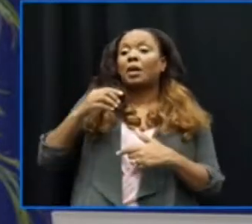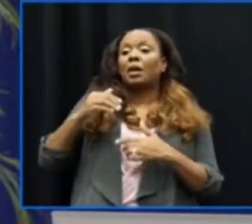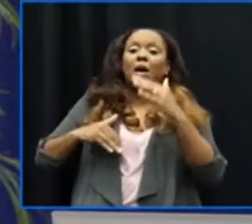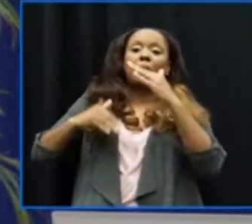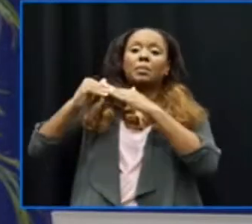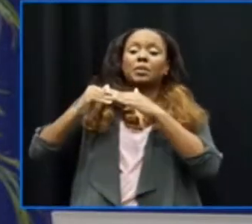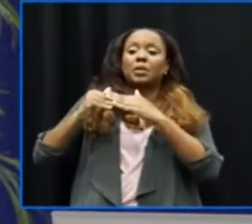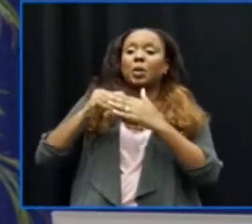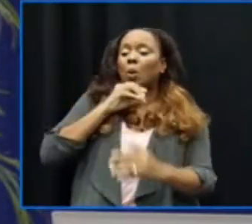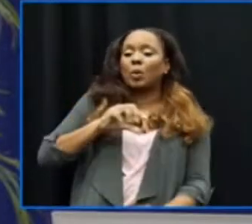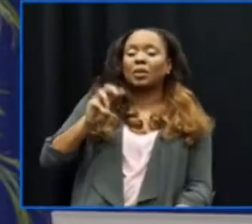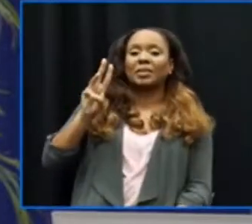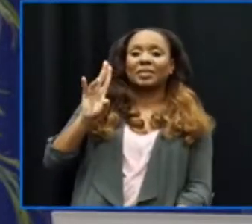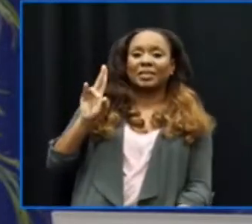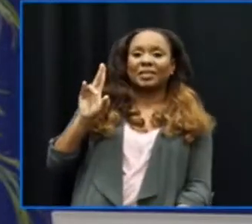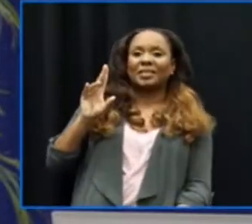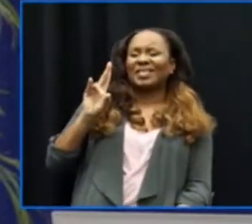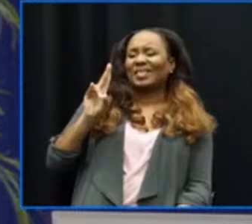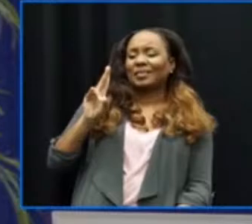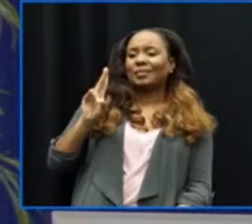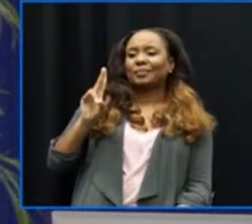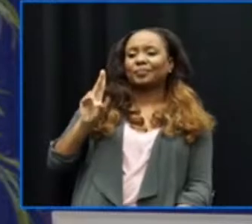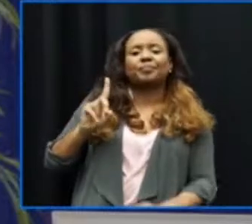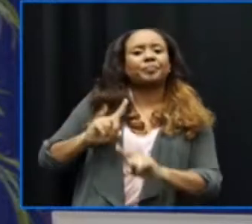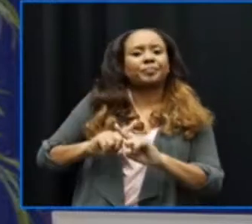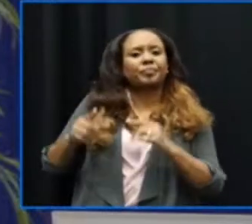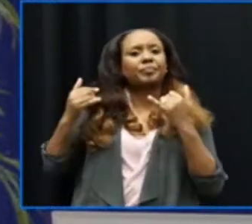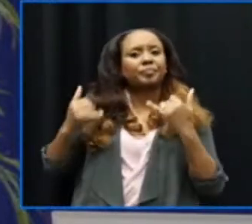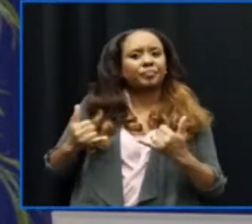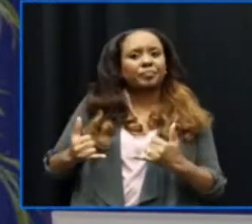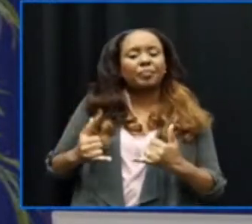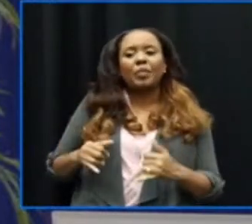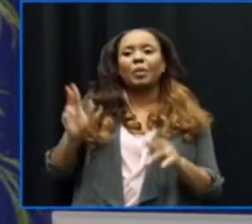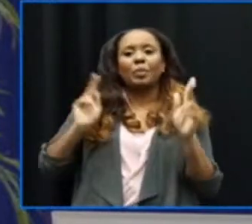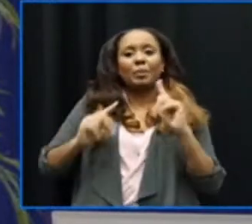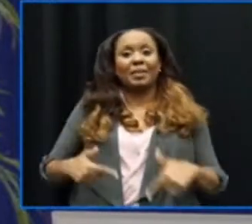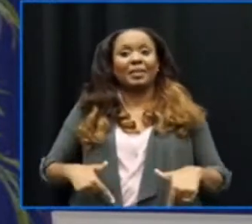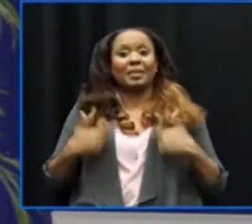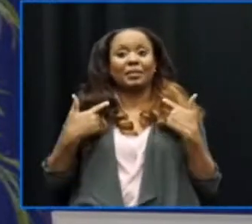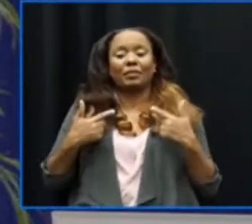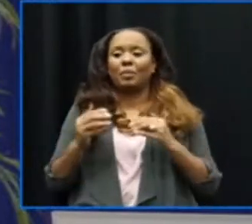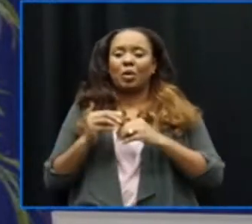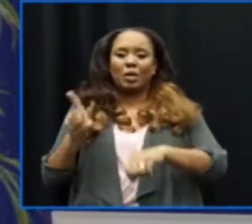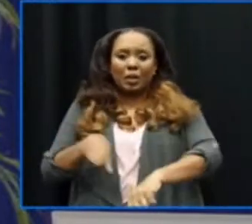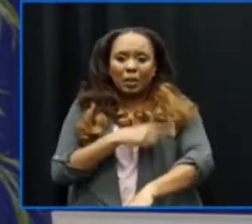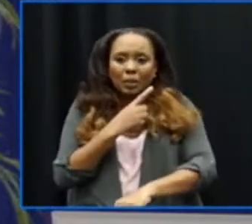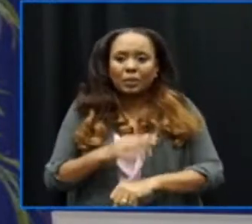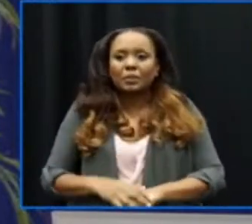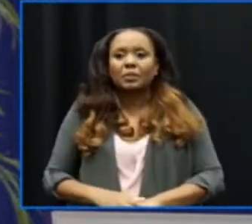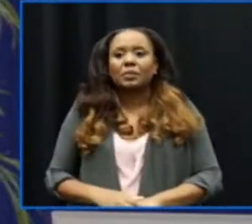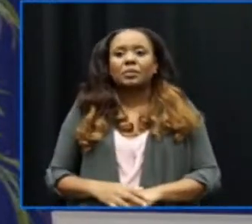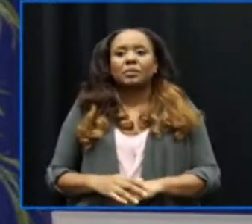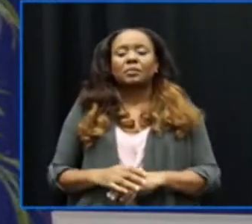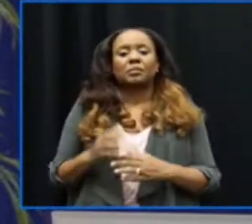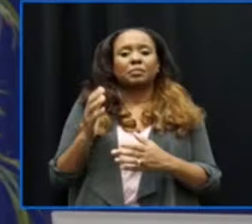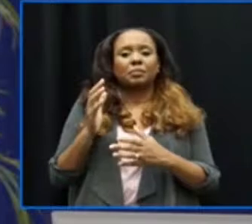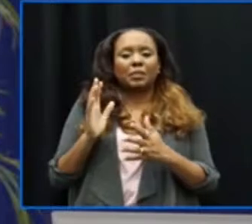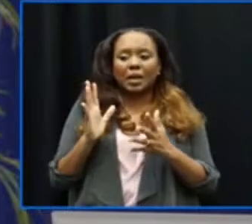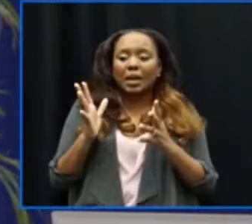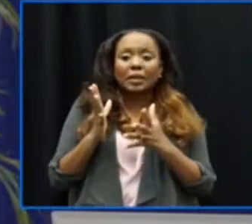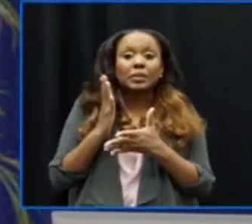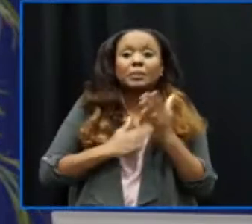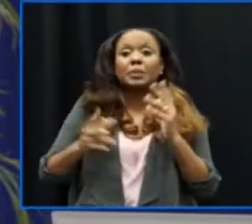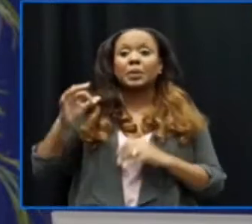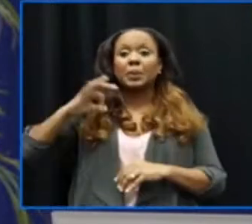life expectancy that has implications for the benefits. People live longer, they draw their benefits longer, and those benefits are